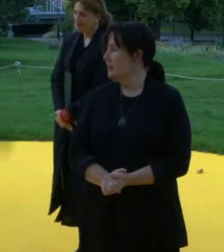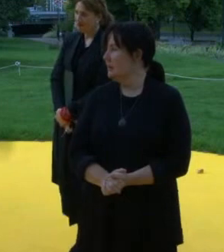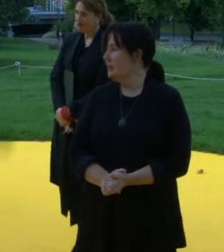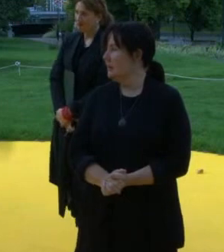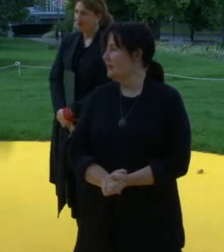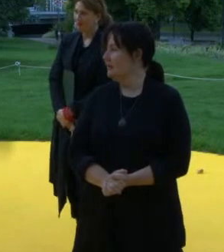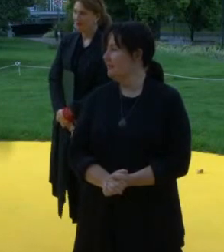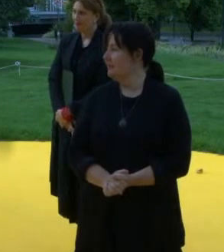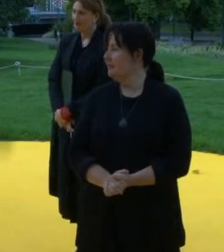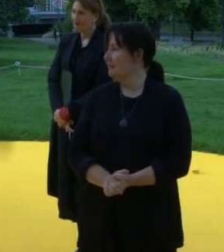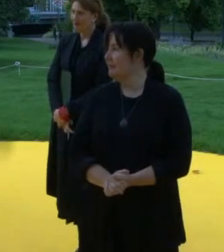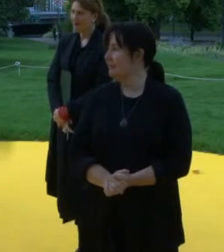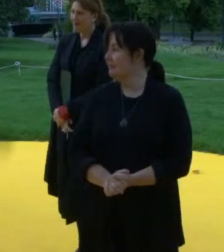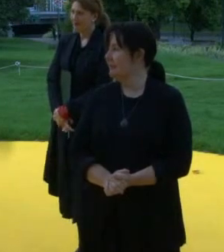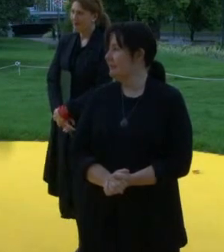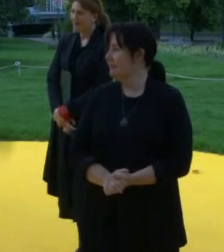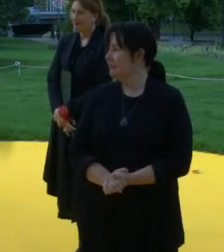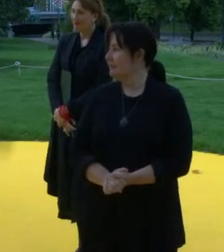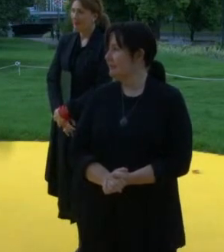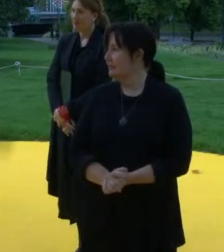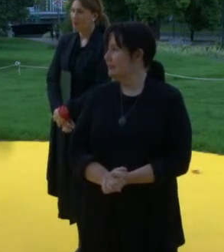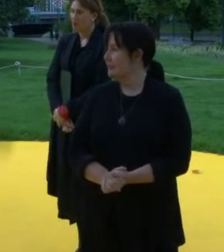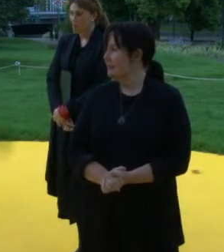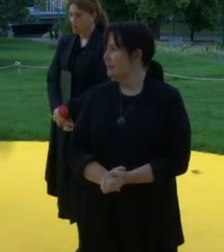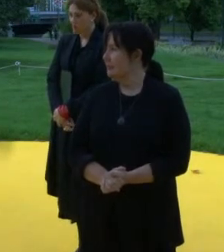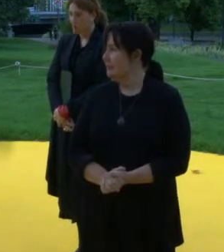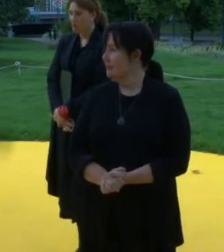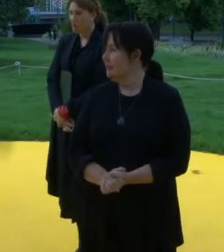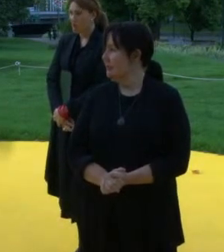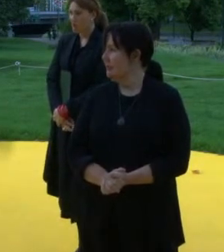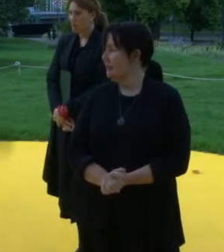Hopefully that's right. Can everyone hear me?